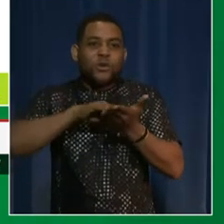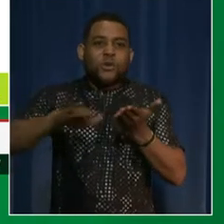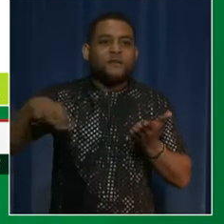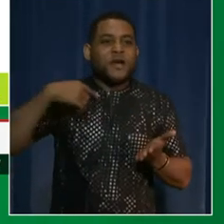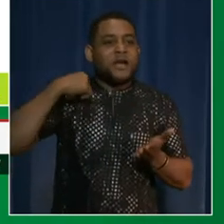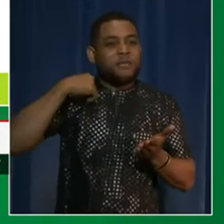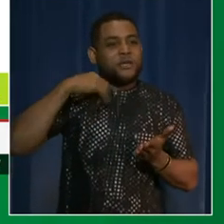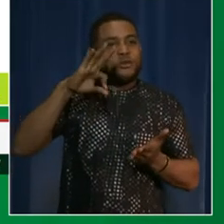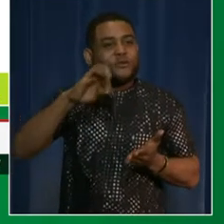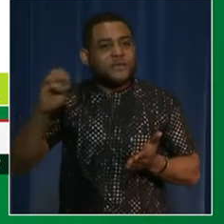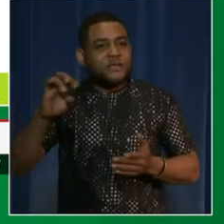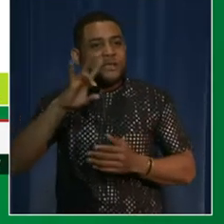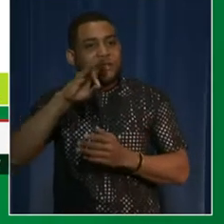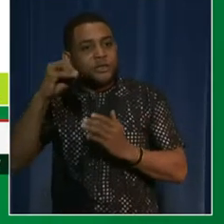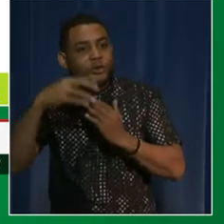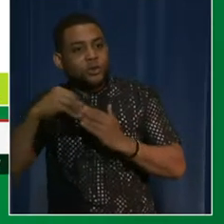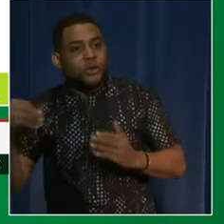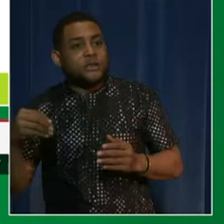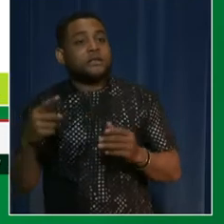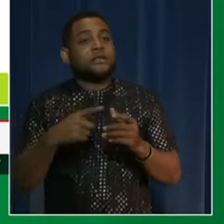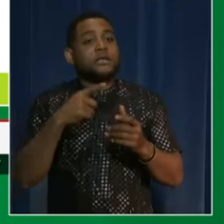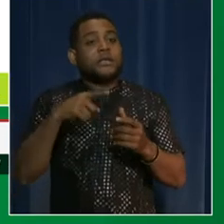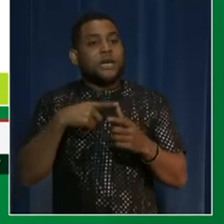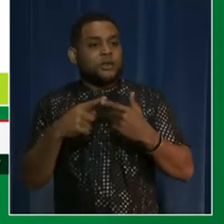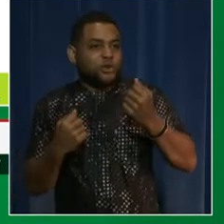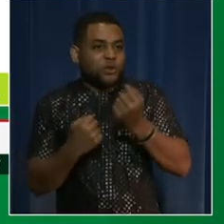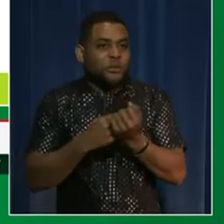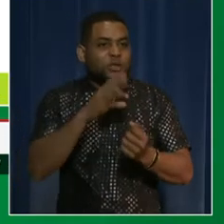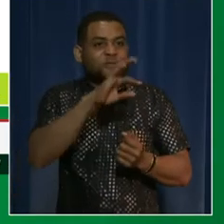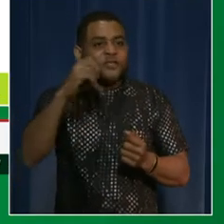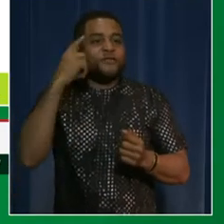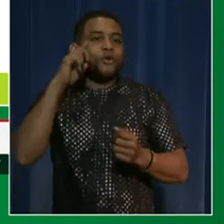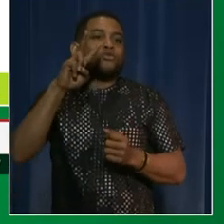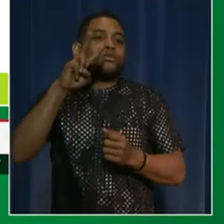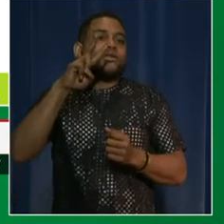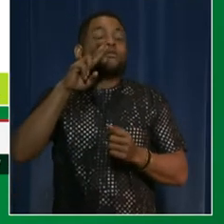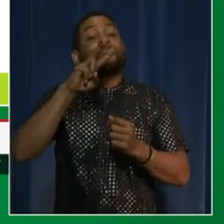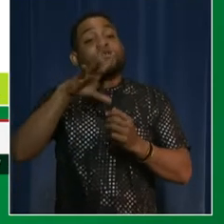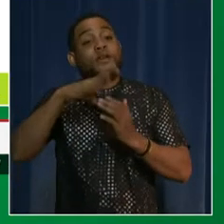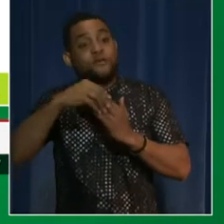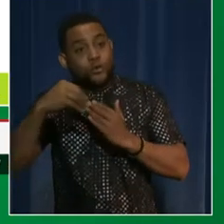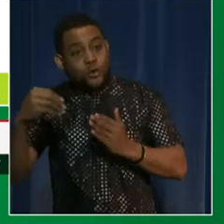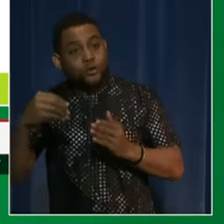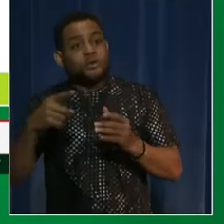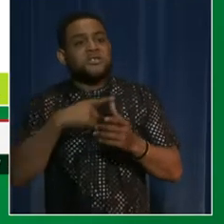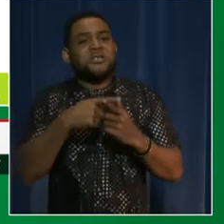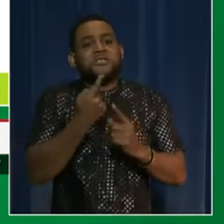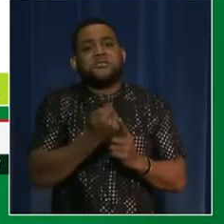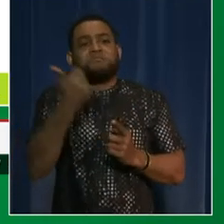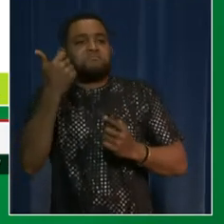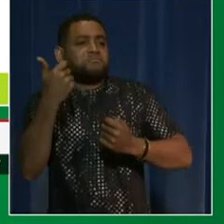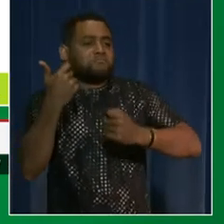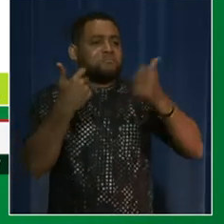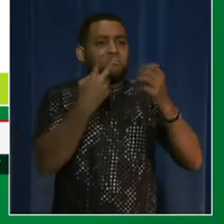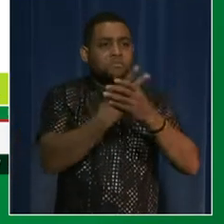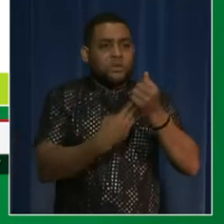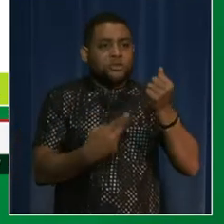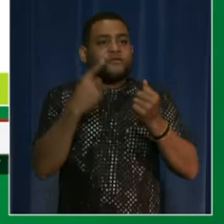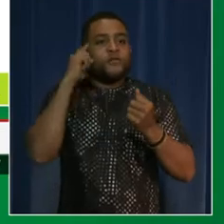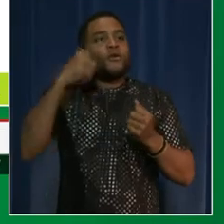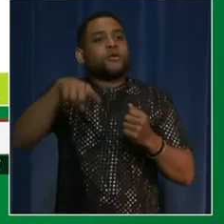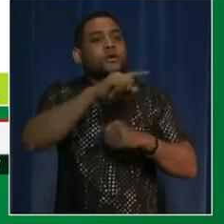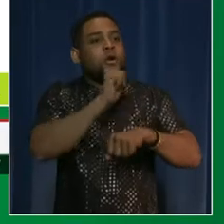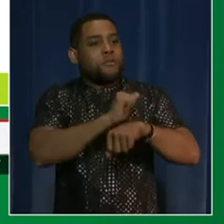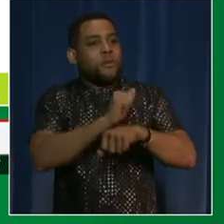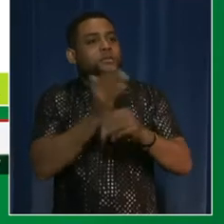and the endorsement fee of $25 for each application and renewal for general business license and employment services. All right. But I'm going